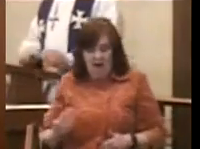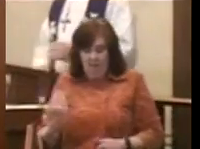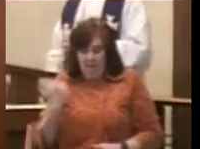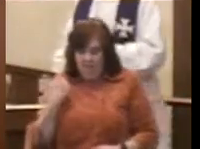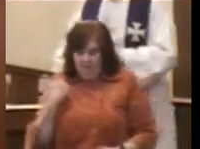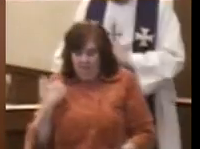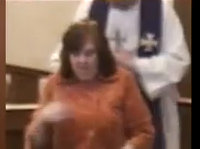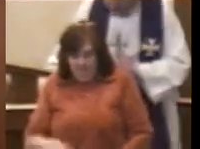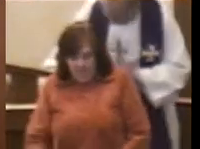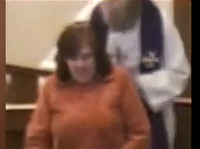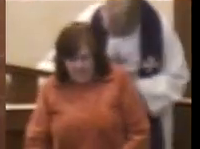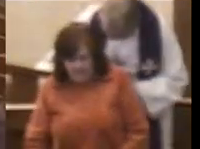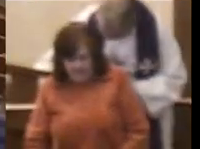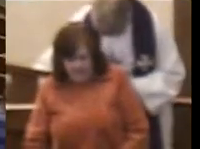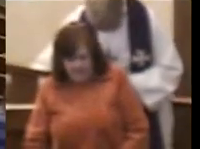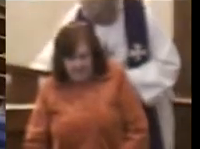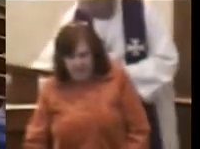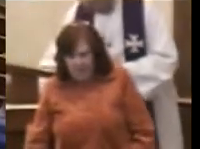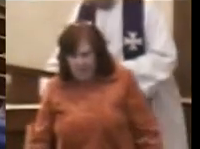word.